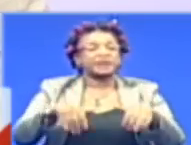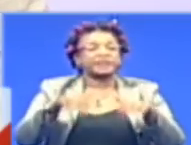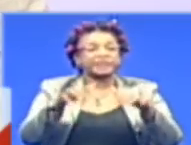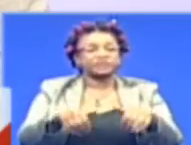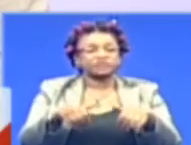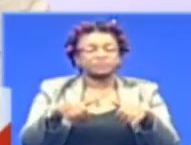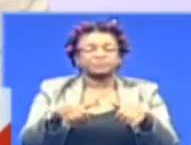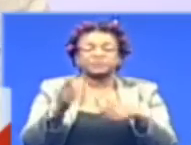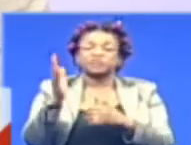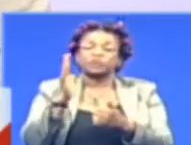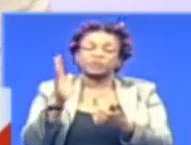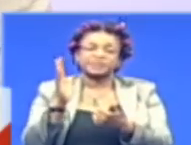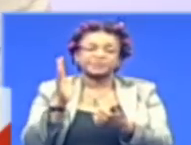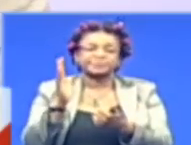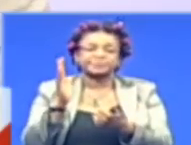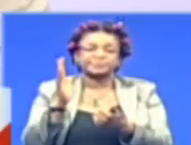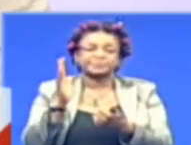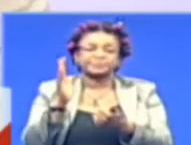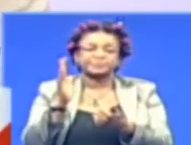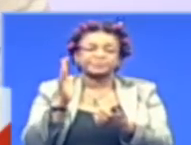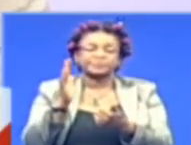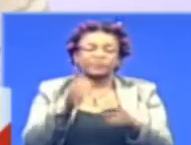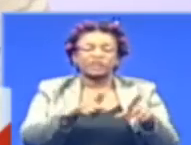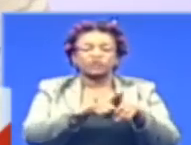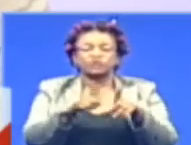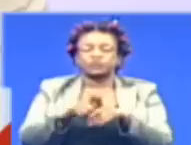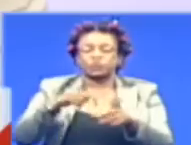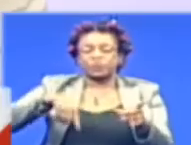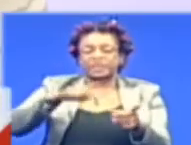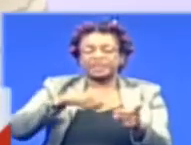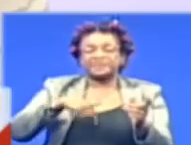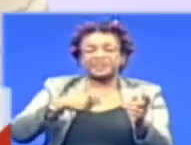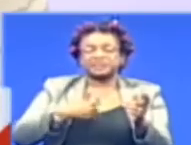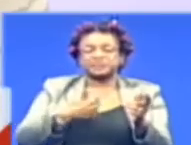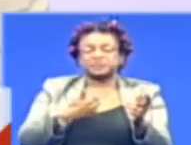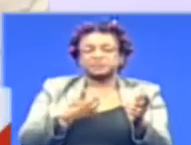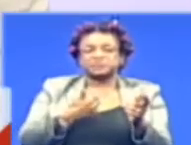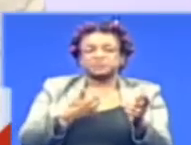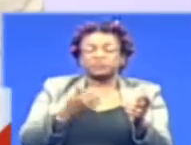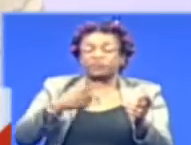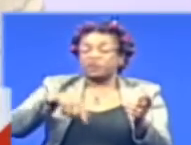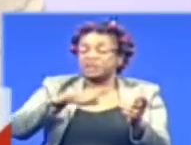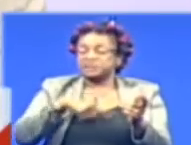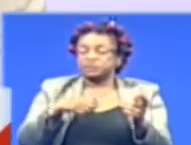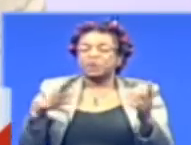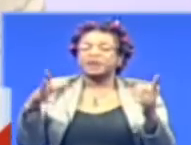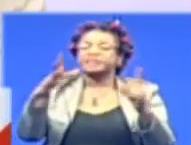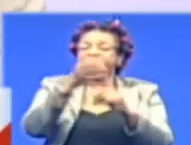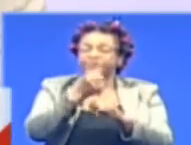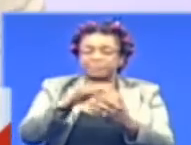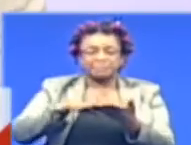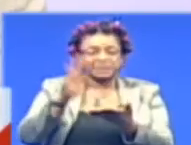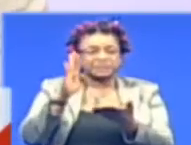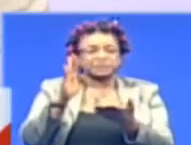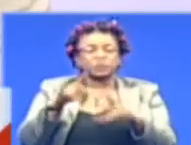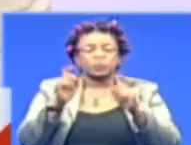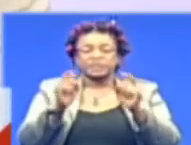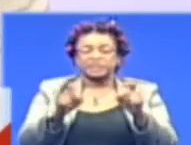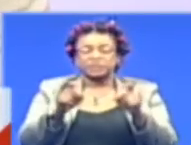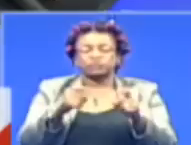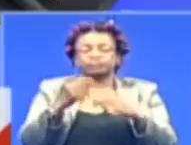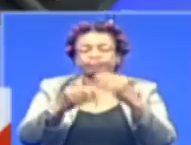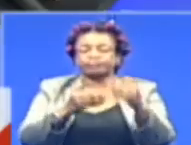of security, and hence we felt that for us to really to be able to achieve much, because we also need to appreciate that in government